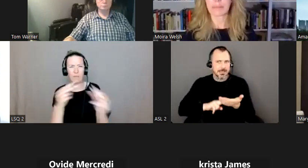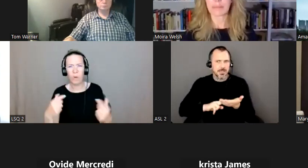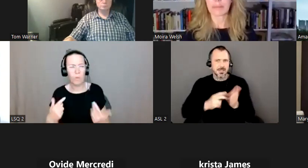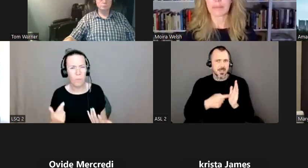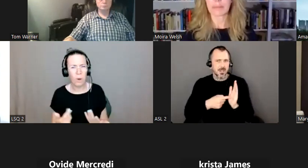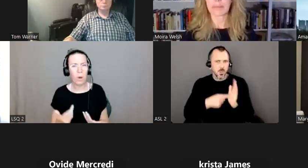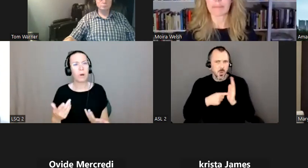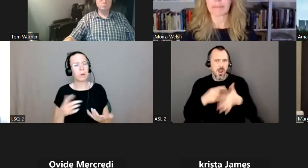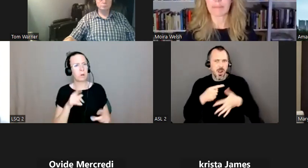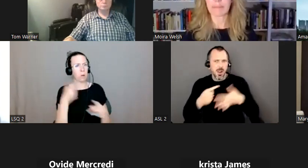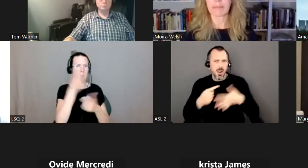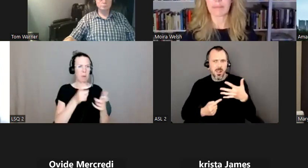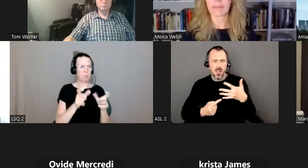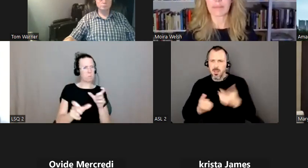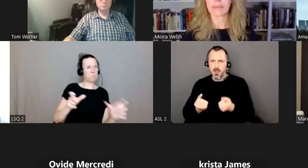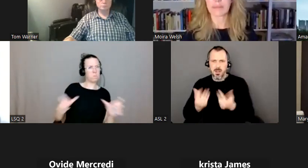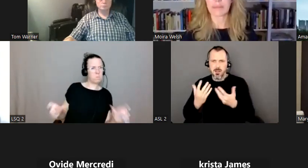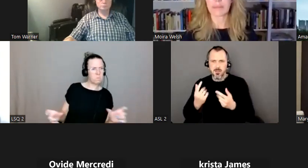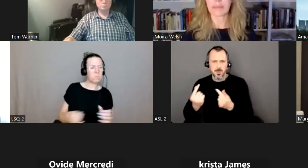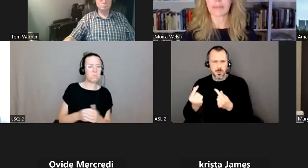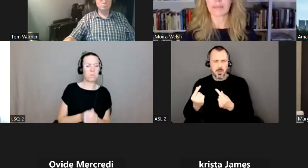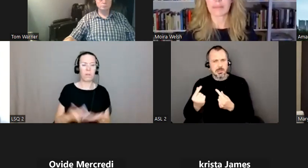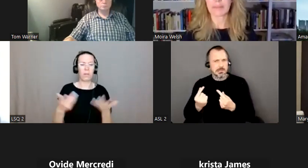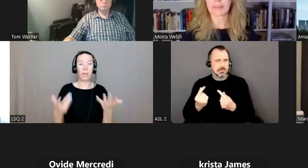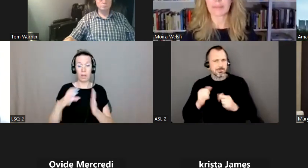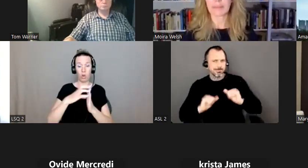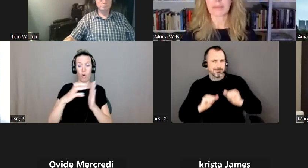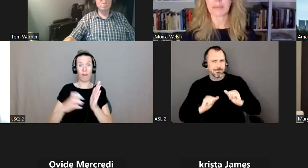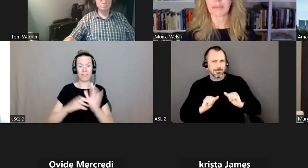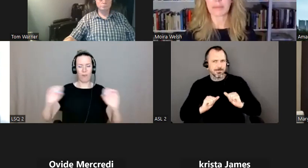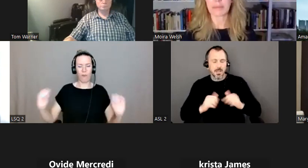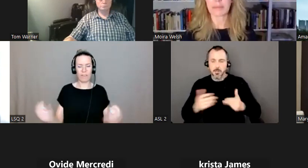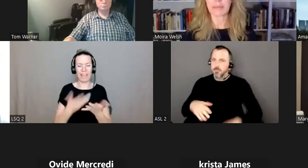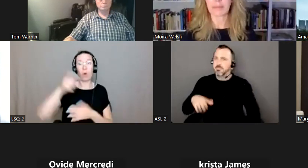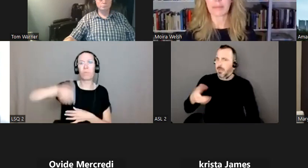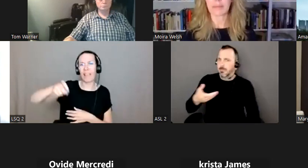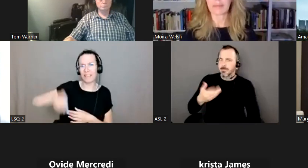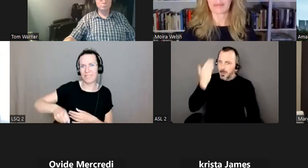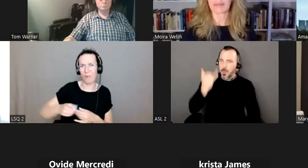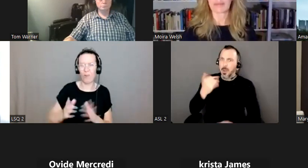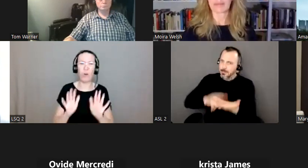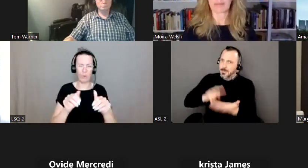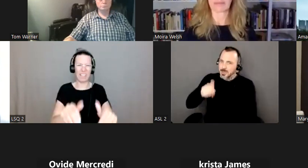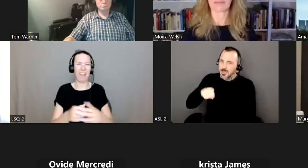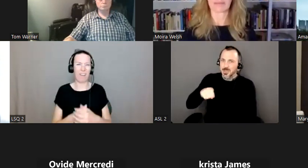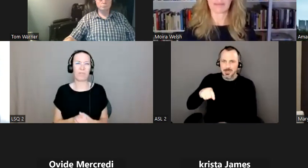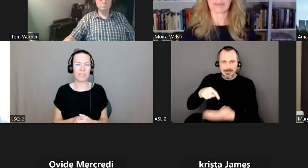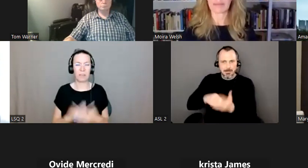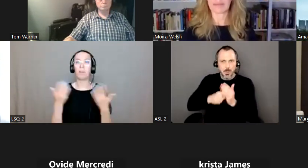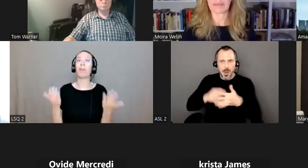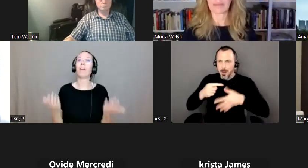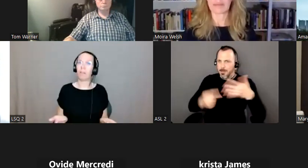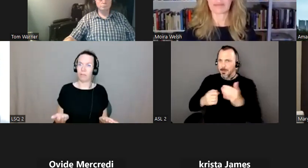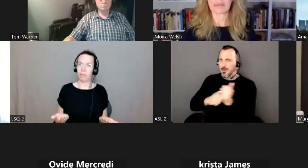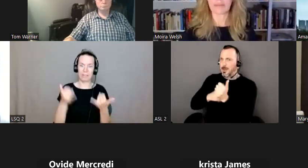which has consequences, which is all the reason why we should do it. I mean, that's why we need it, is because